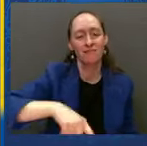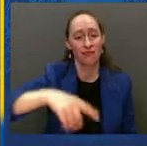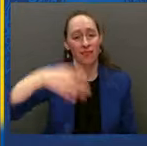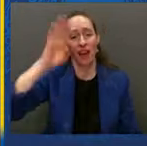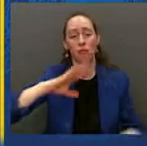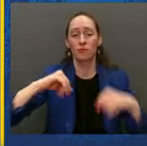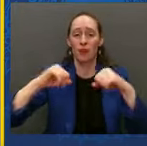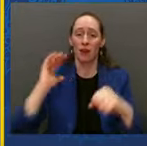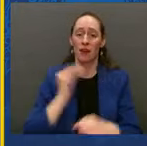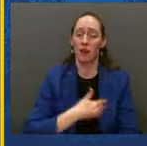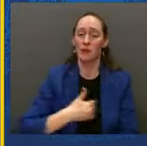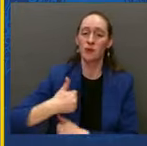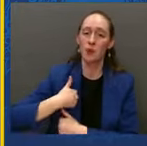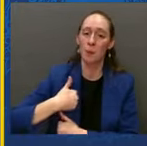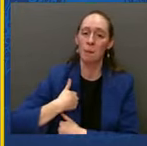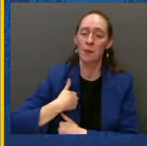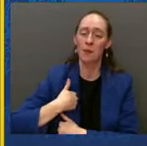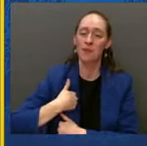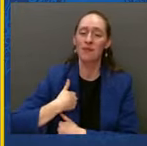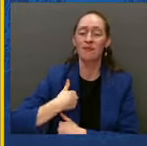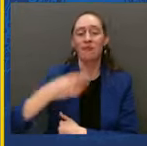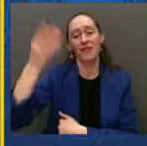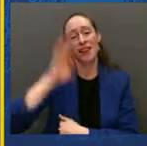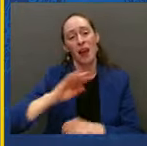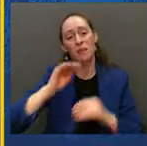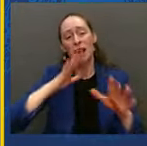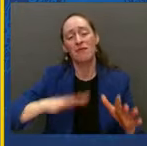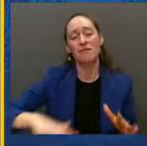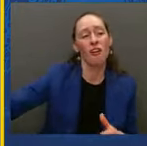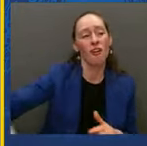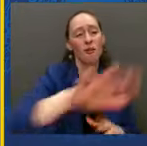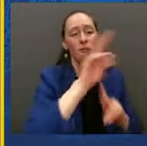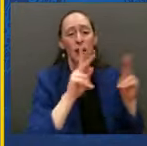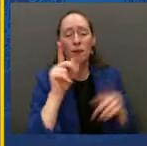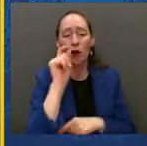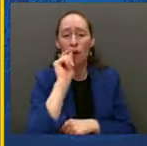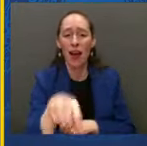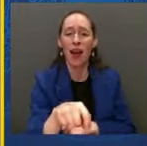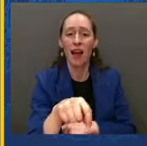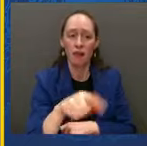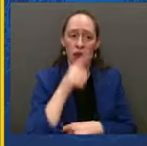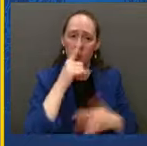Ukraine and all those who defend freedom around the world. Thank you,